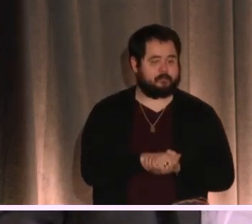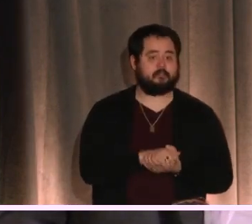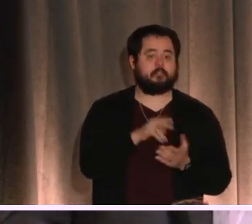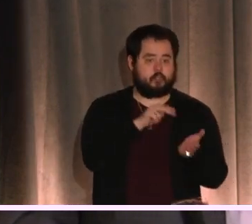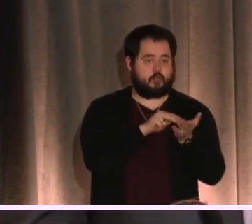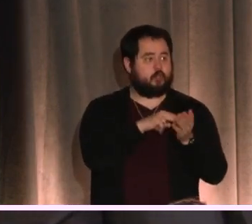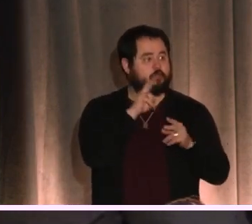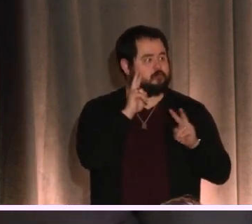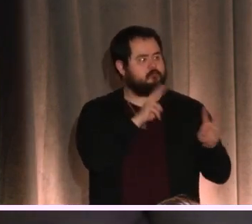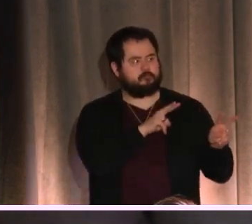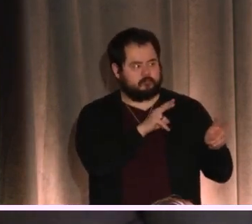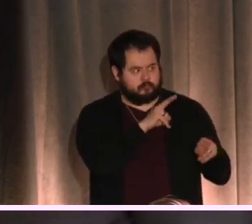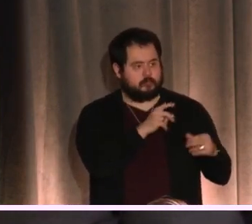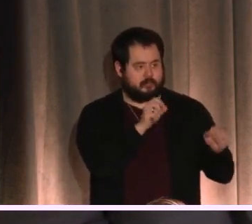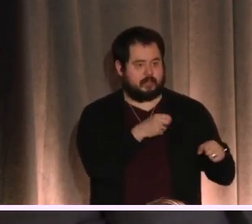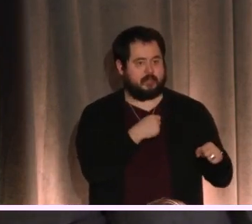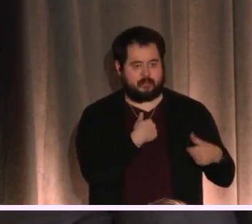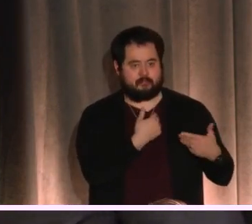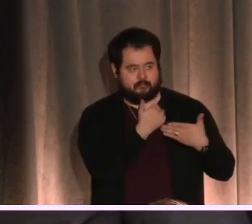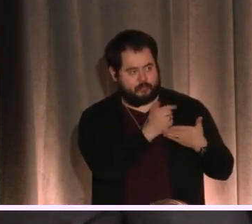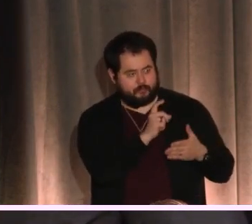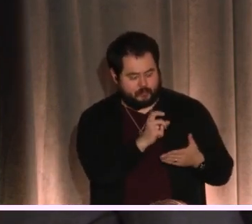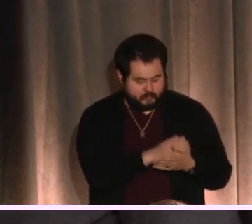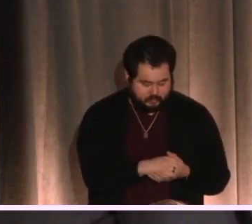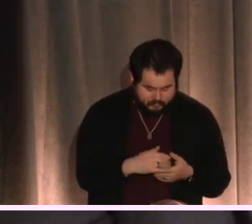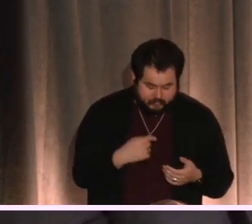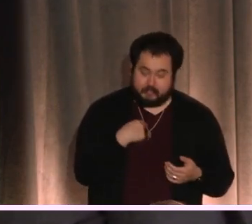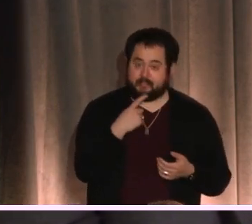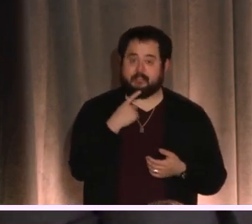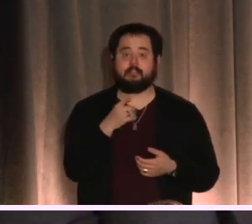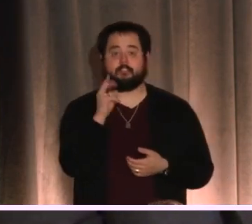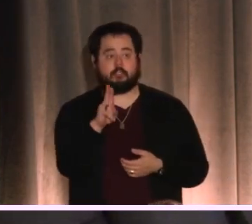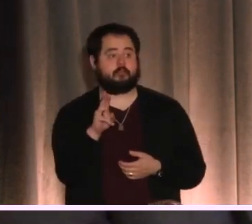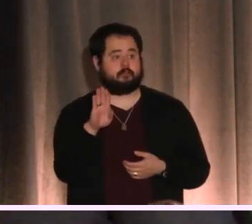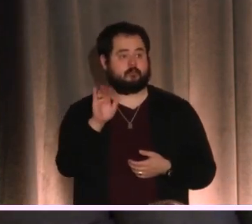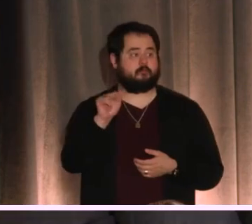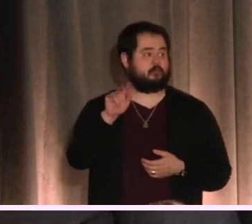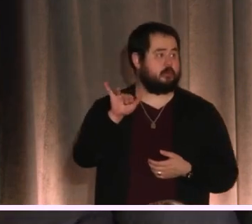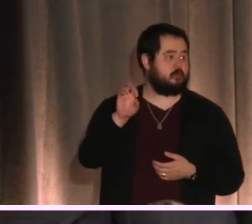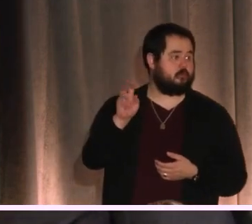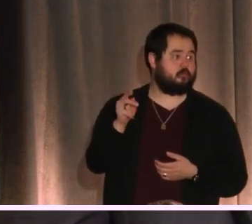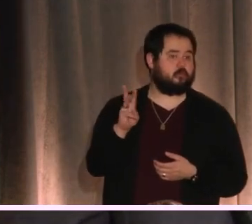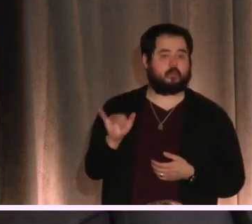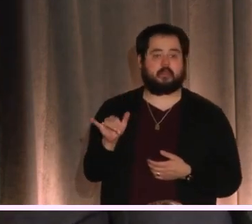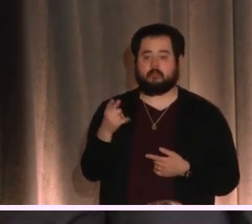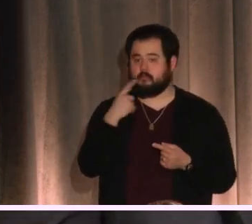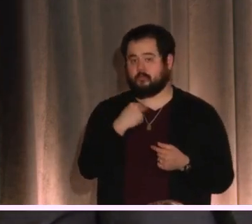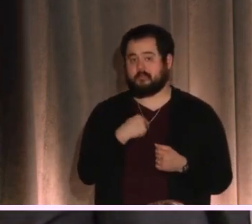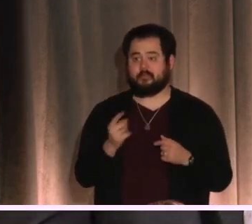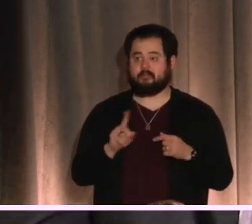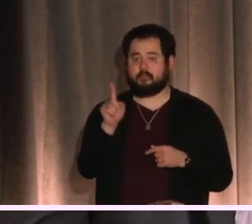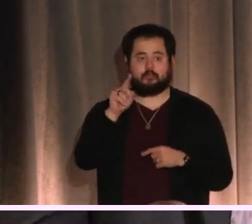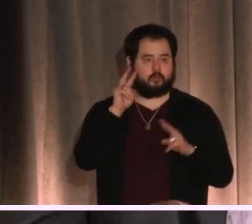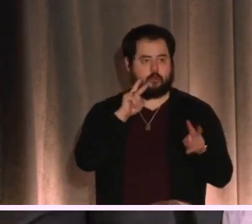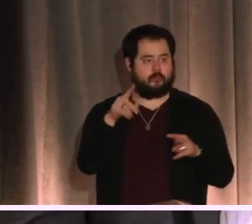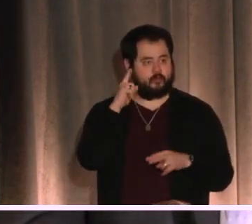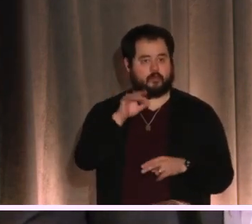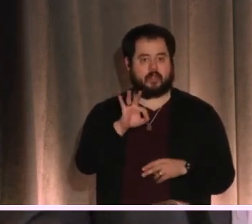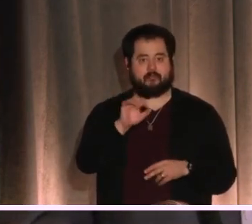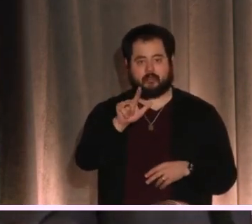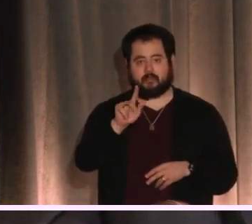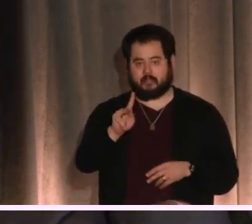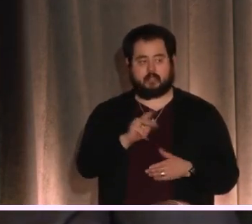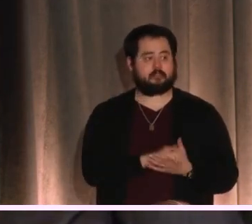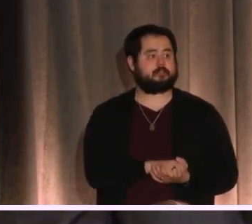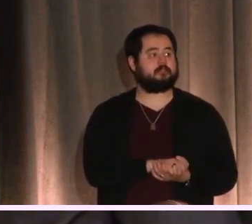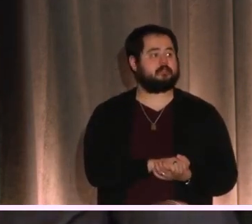spotted me and said, "Can I help you?" And I said, "Dr. Braithwaite sent me up here to look for the FLKs." She said to me,